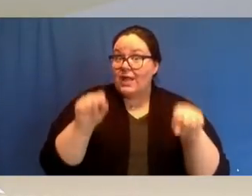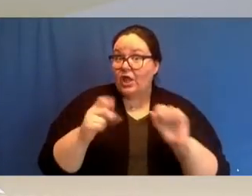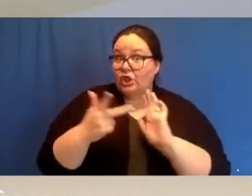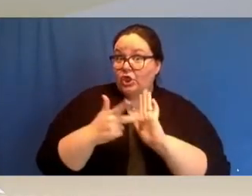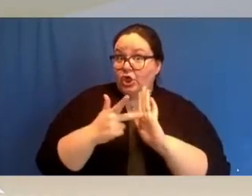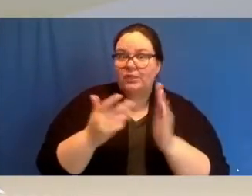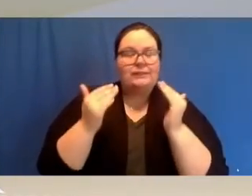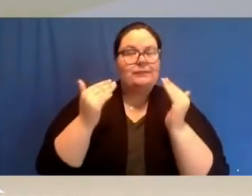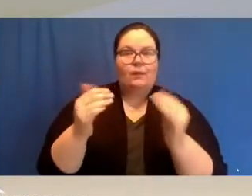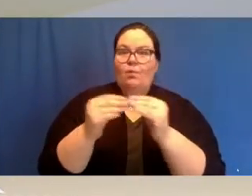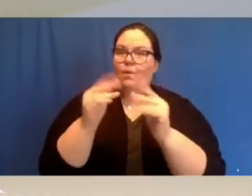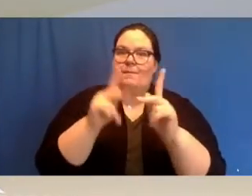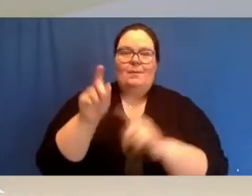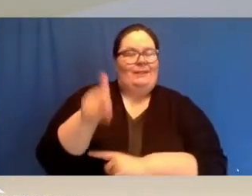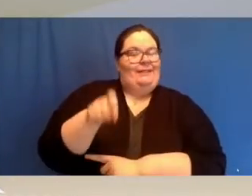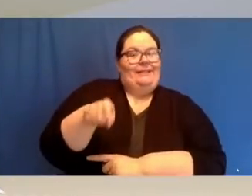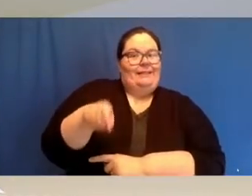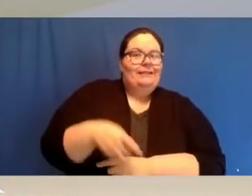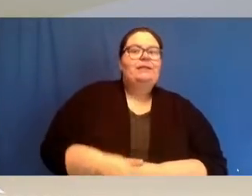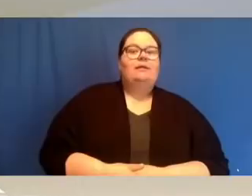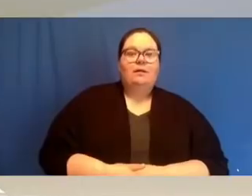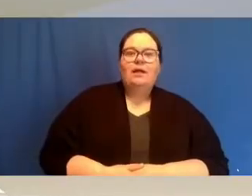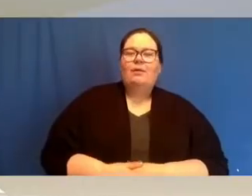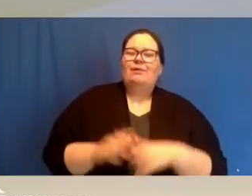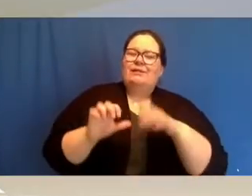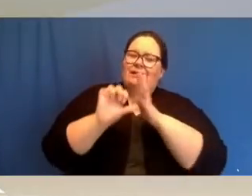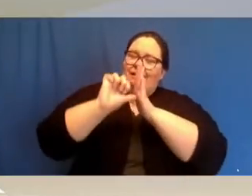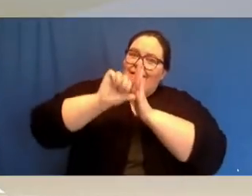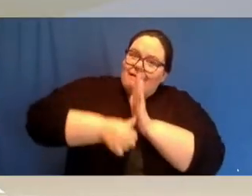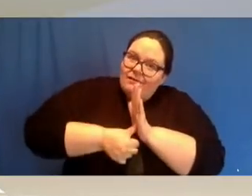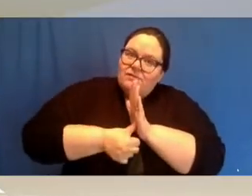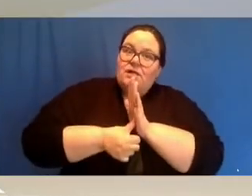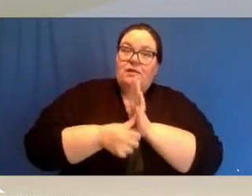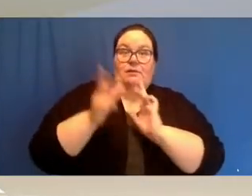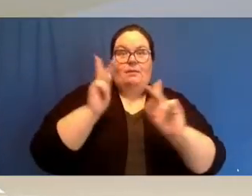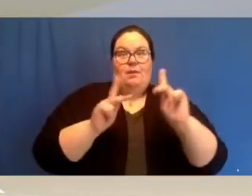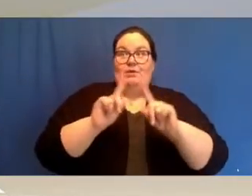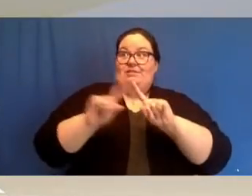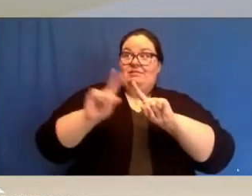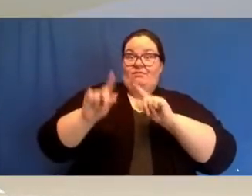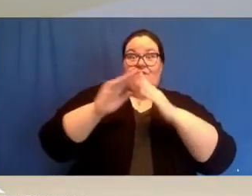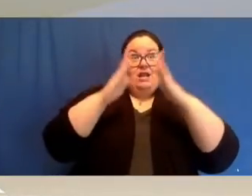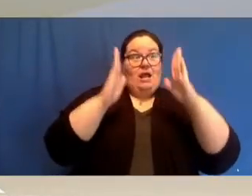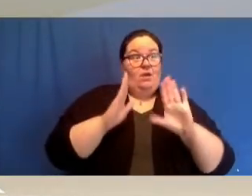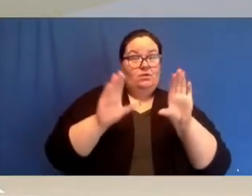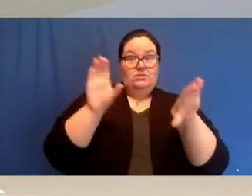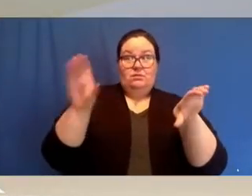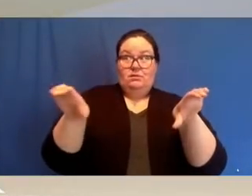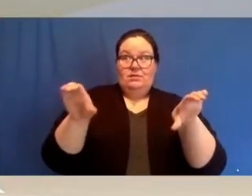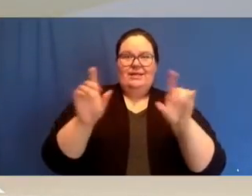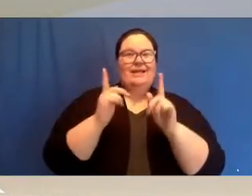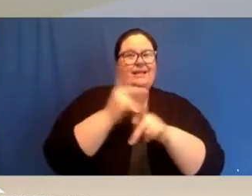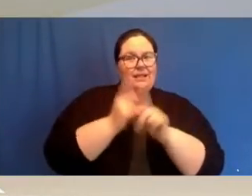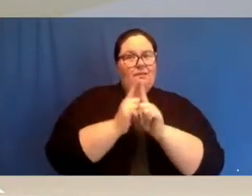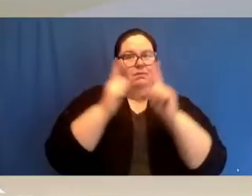third dose of vaccine. And we need to stress the requirement for people from different households to remain physically